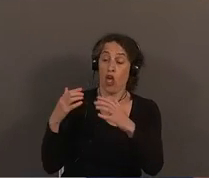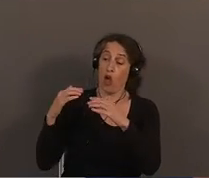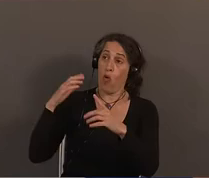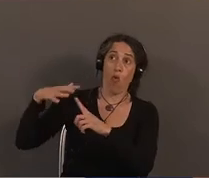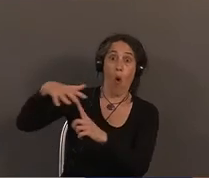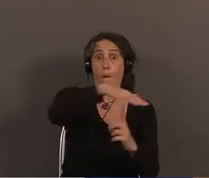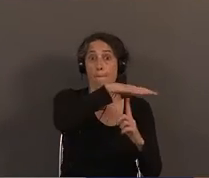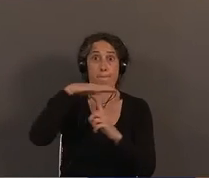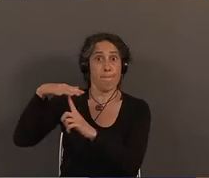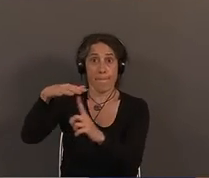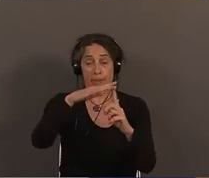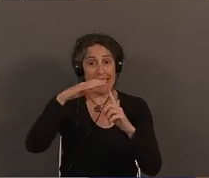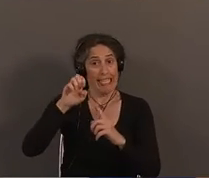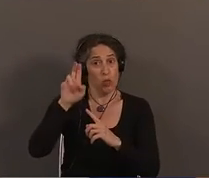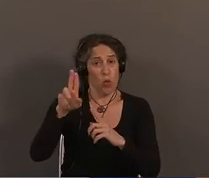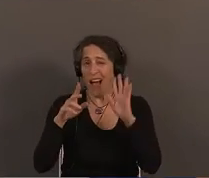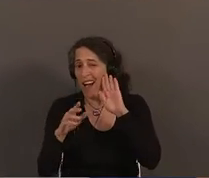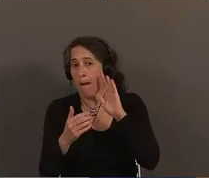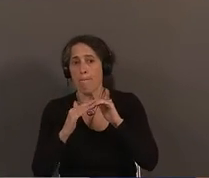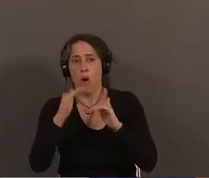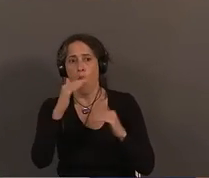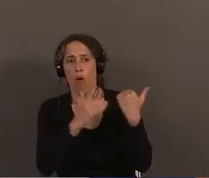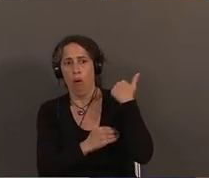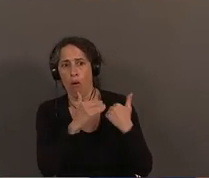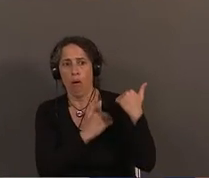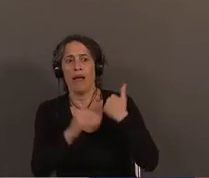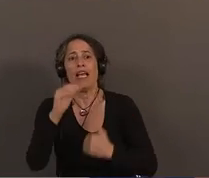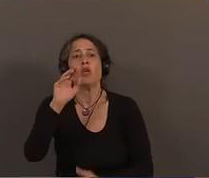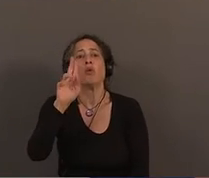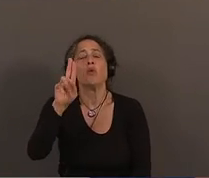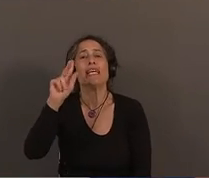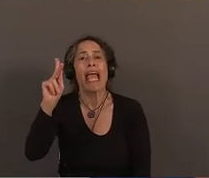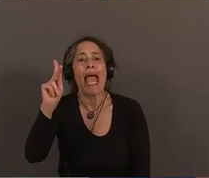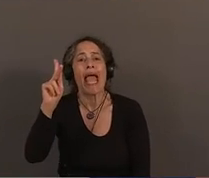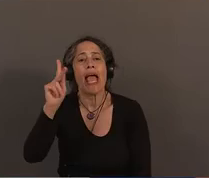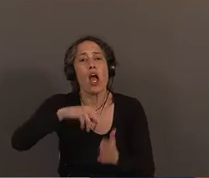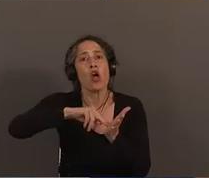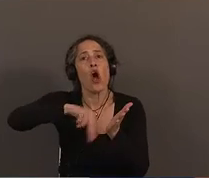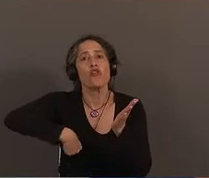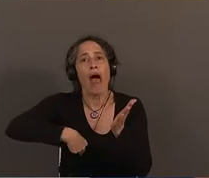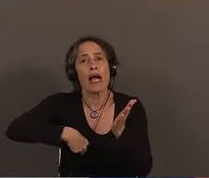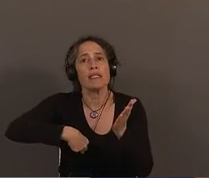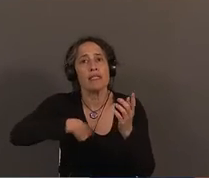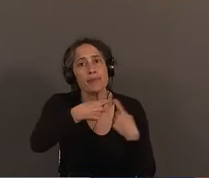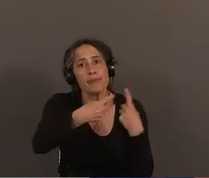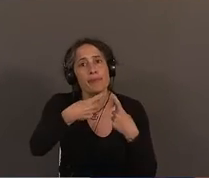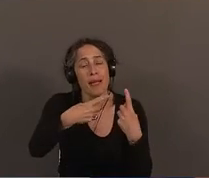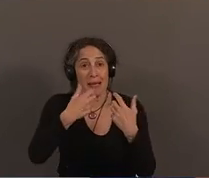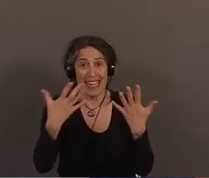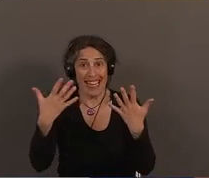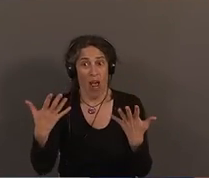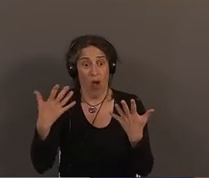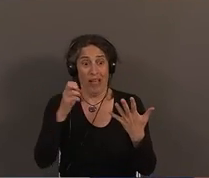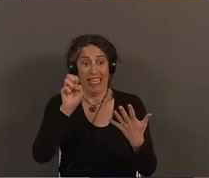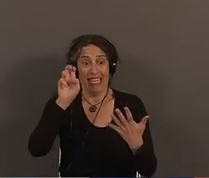UK, because after Brexit they are thinking, the UK citizens, that what will happen for roaming after. I'm not